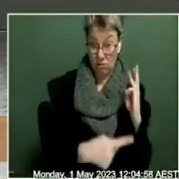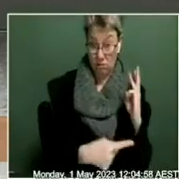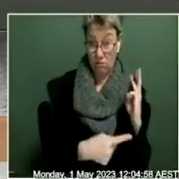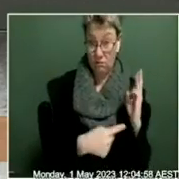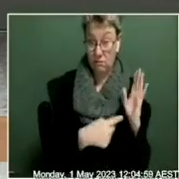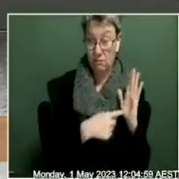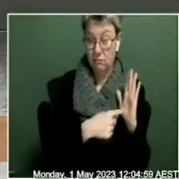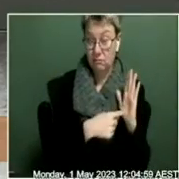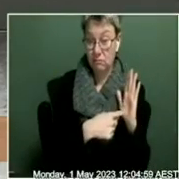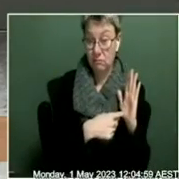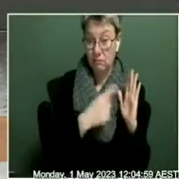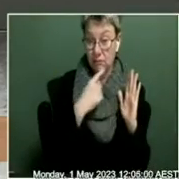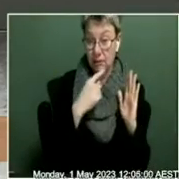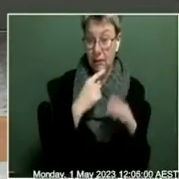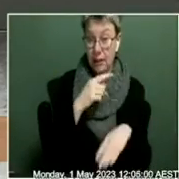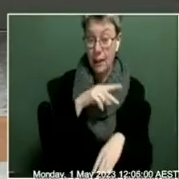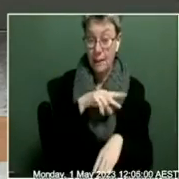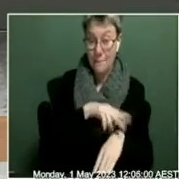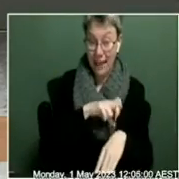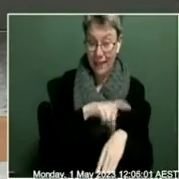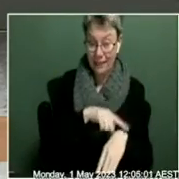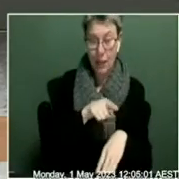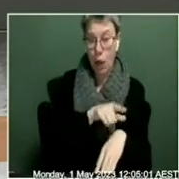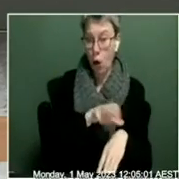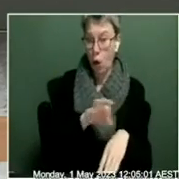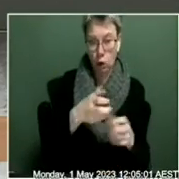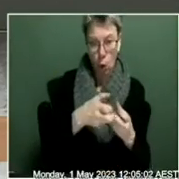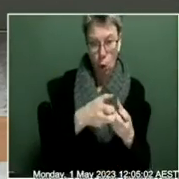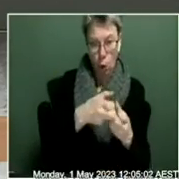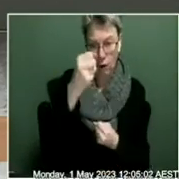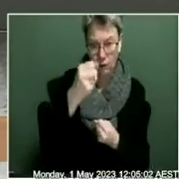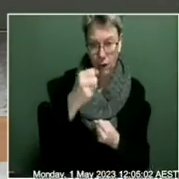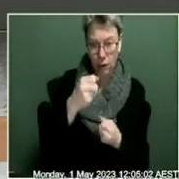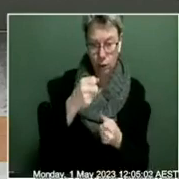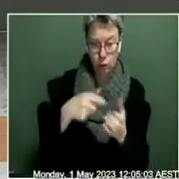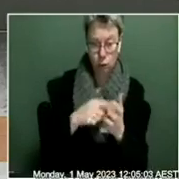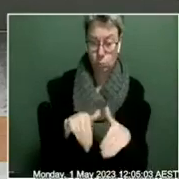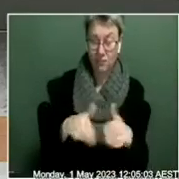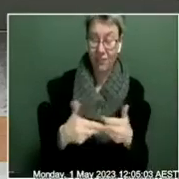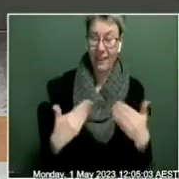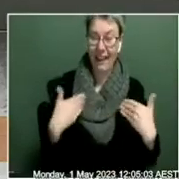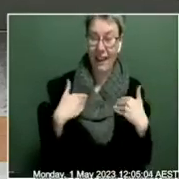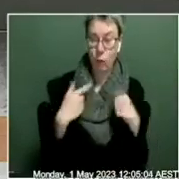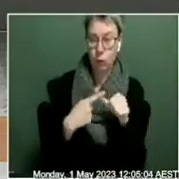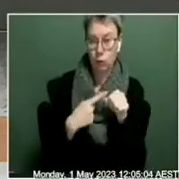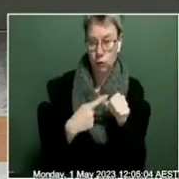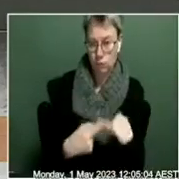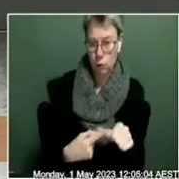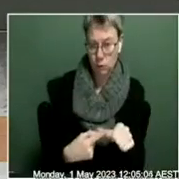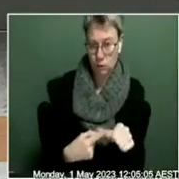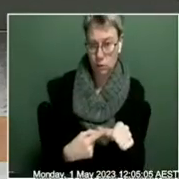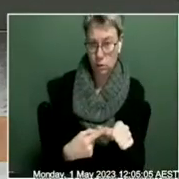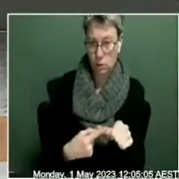the onus should never be placed on them to provide it. Do you agree?